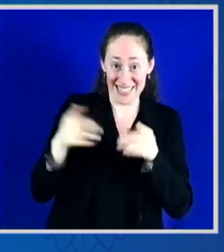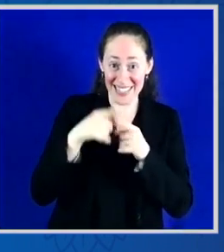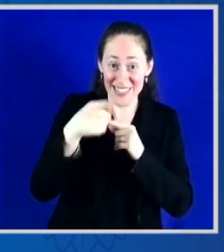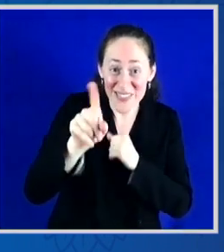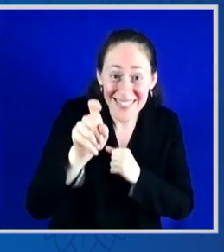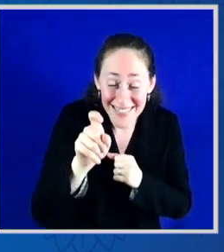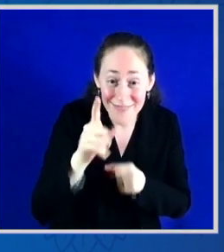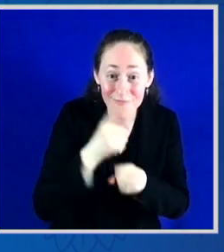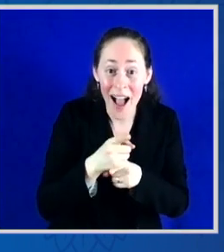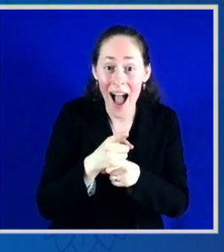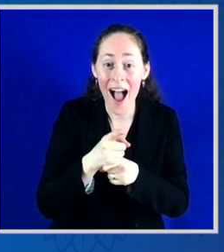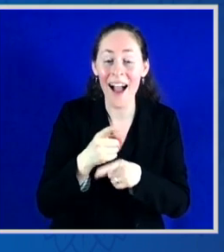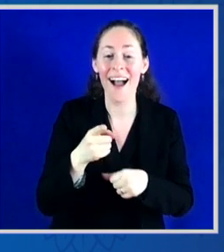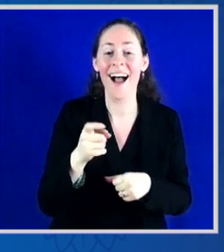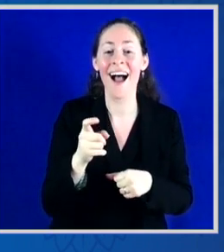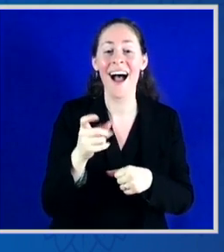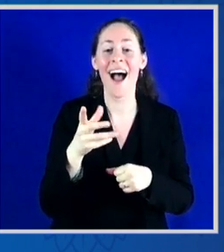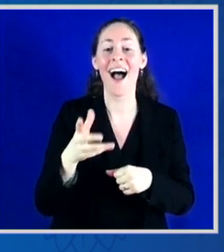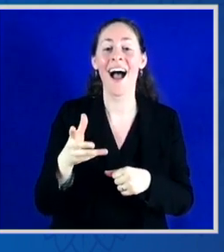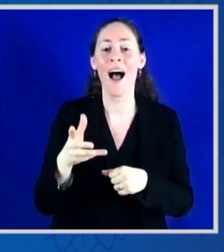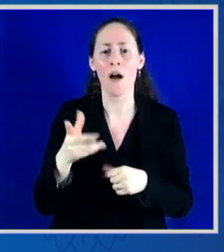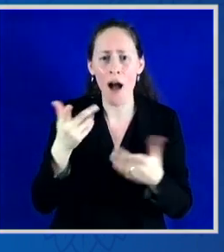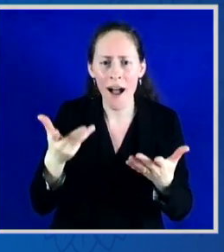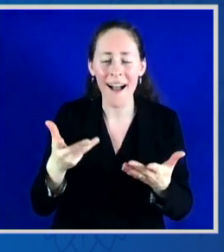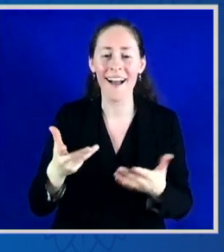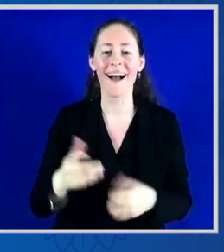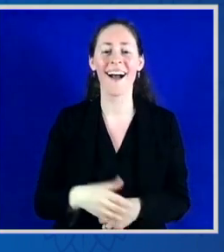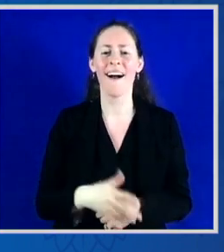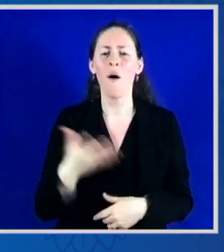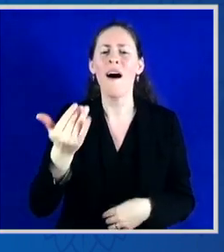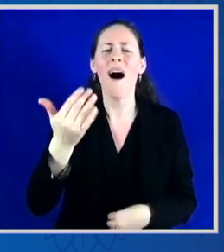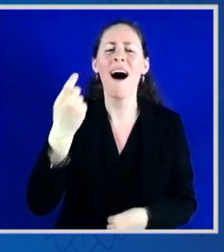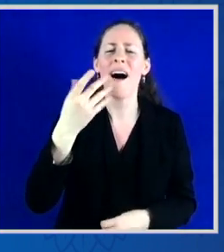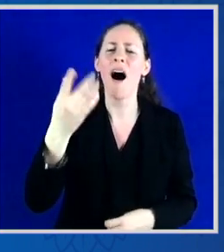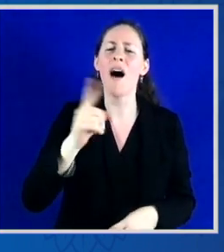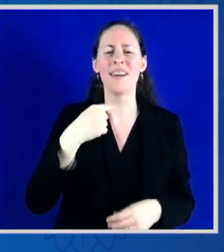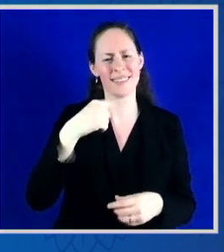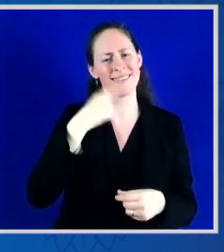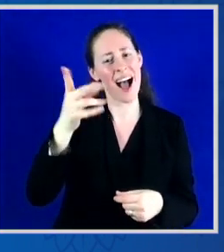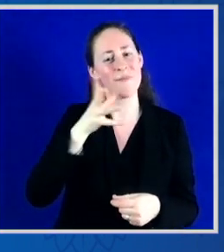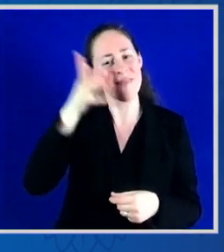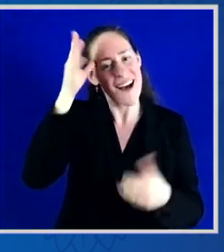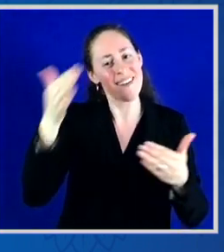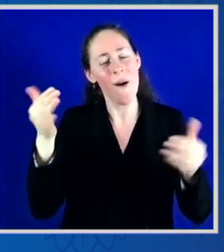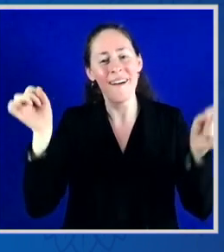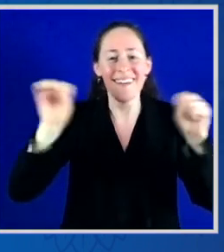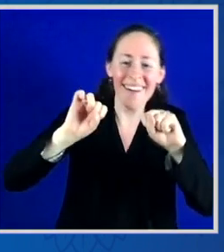parents. Go ahead. Yes. Well, tell them to stick their head in so I can say hi.